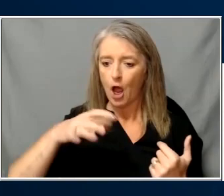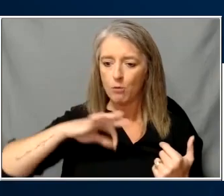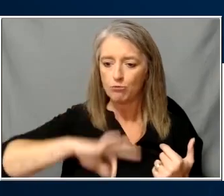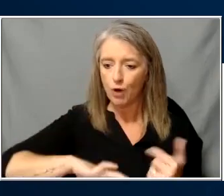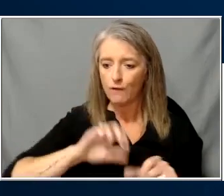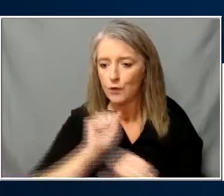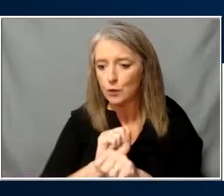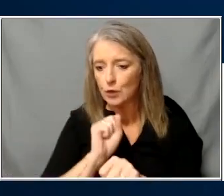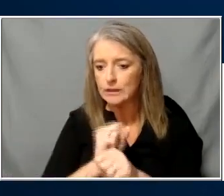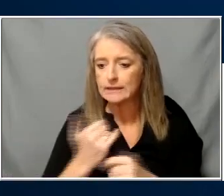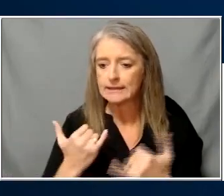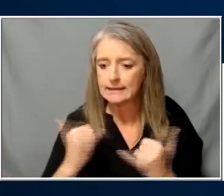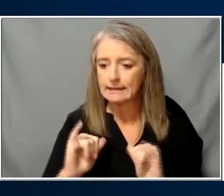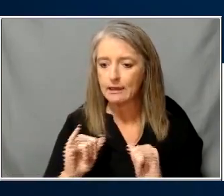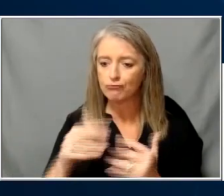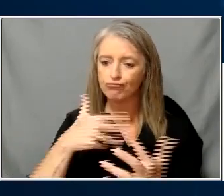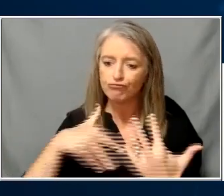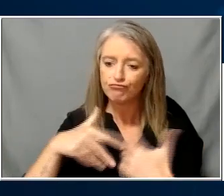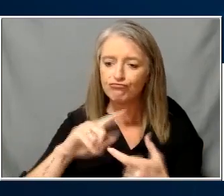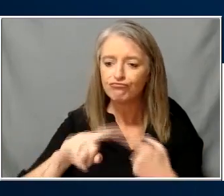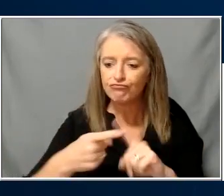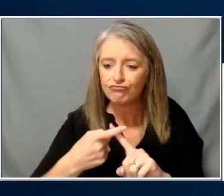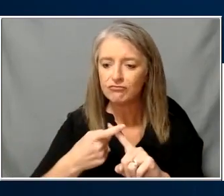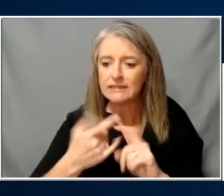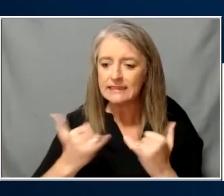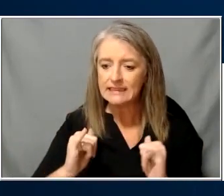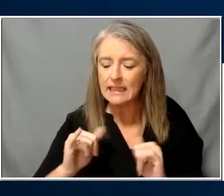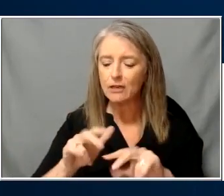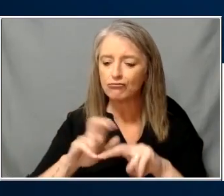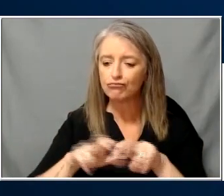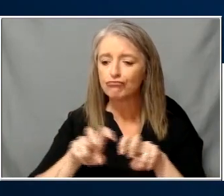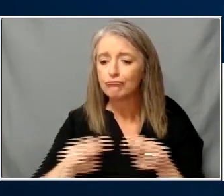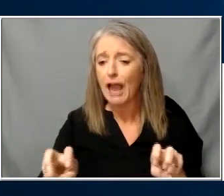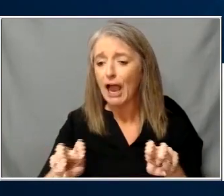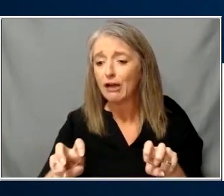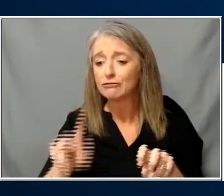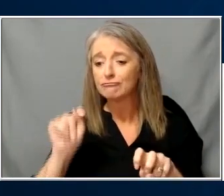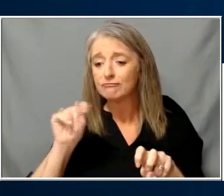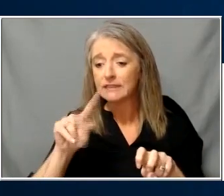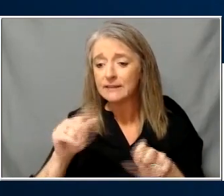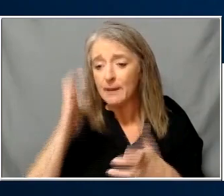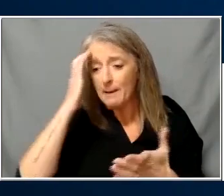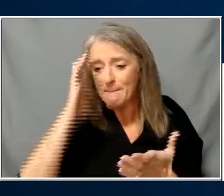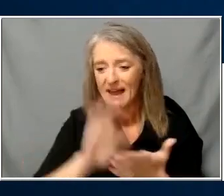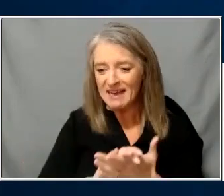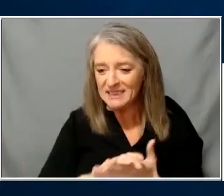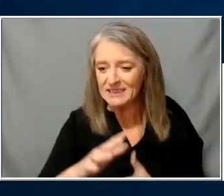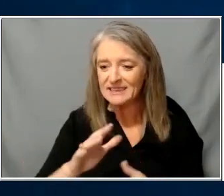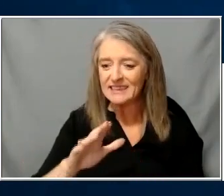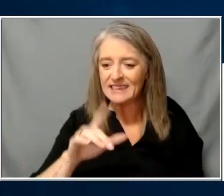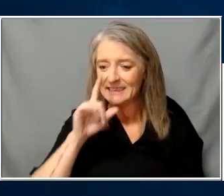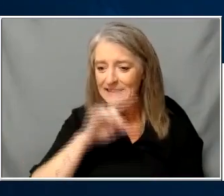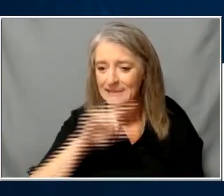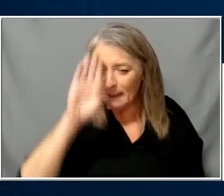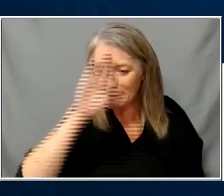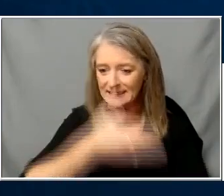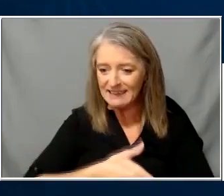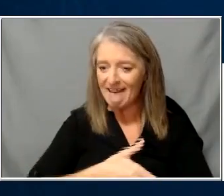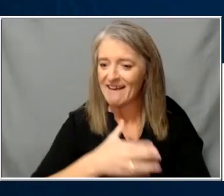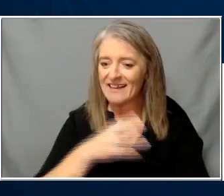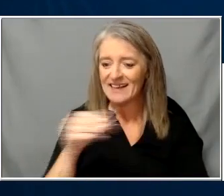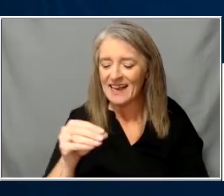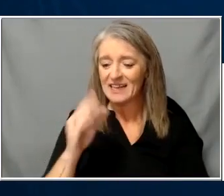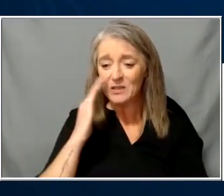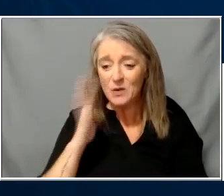and, still hang out with friends and still just hang out on the couch and watch TV with my husband and my stepson